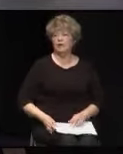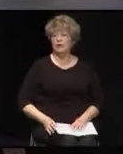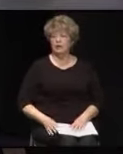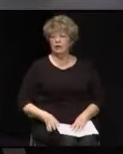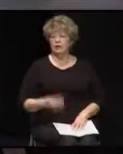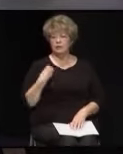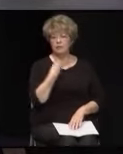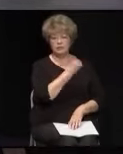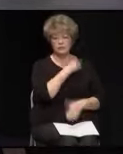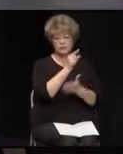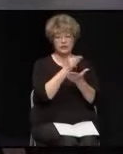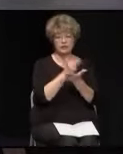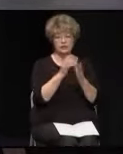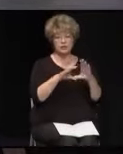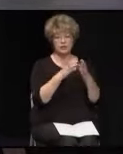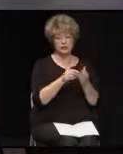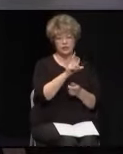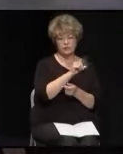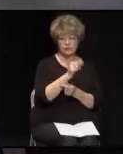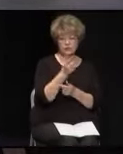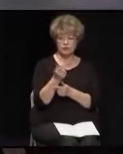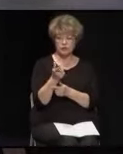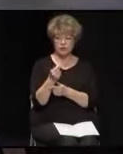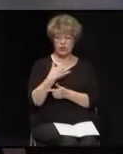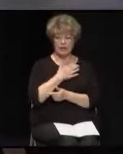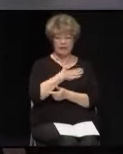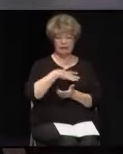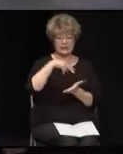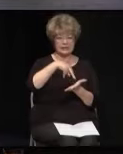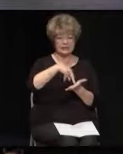Members of the graduating class of 2021, please stand.